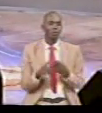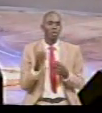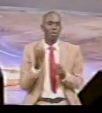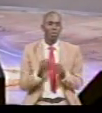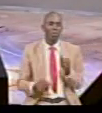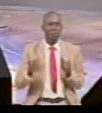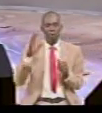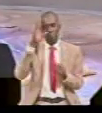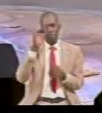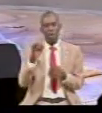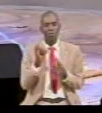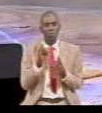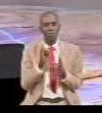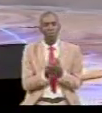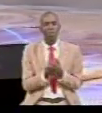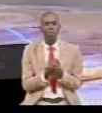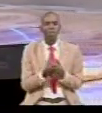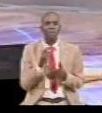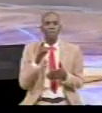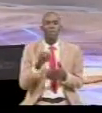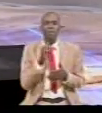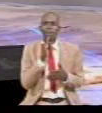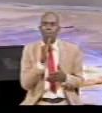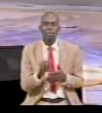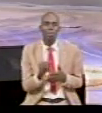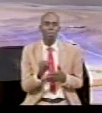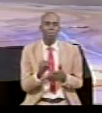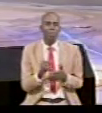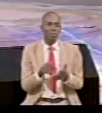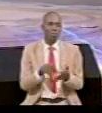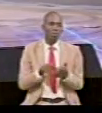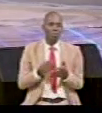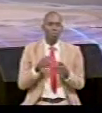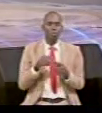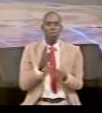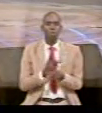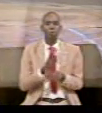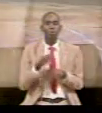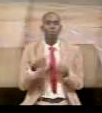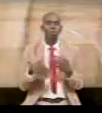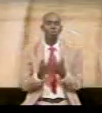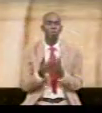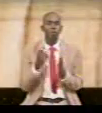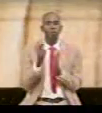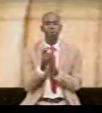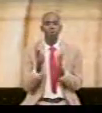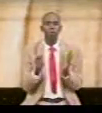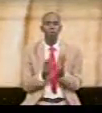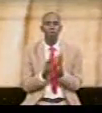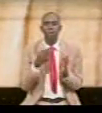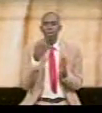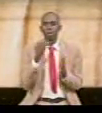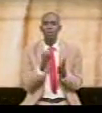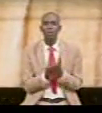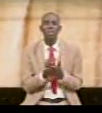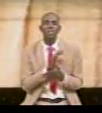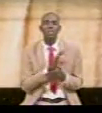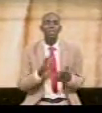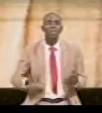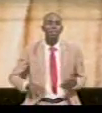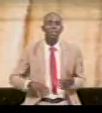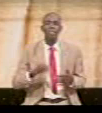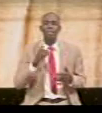a debtor to keep the whole law. Then in verse 4, it says, Christ has